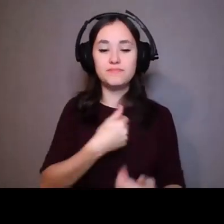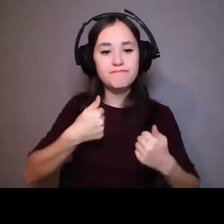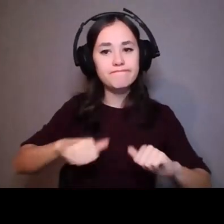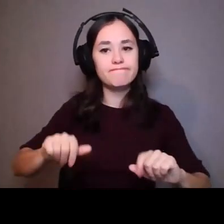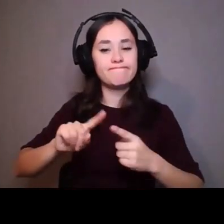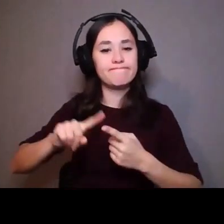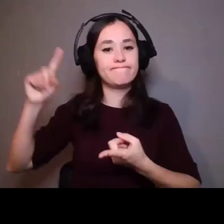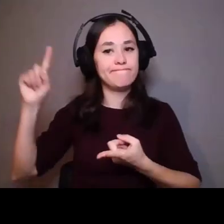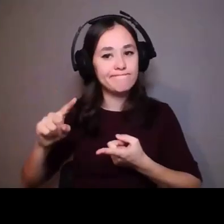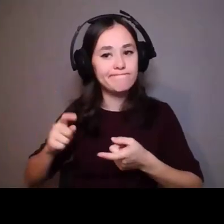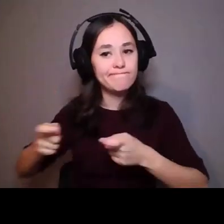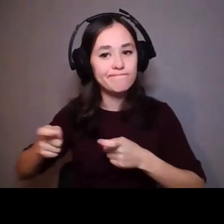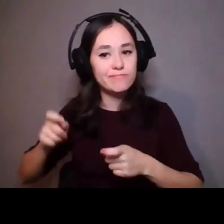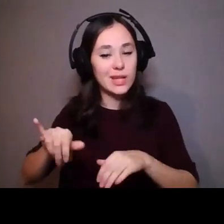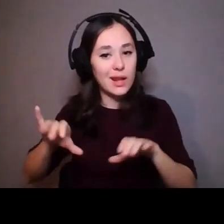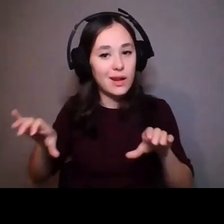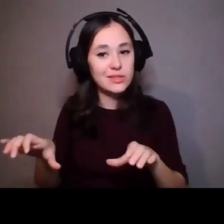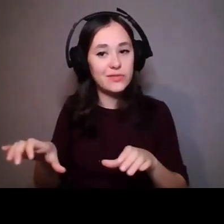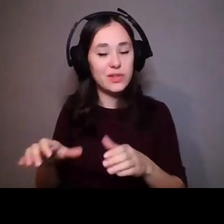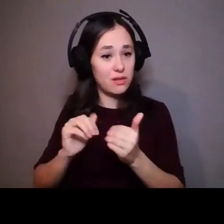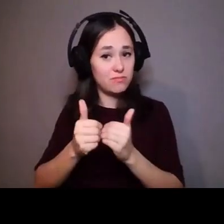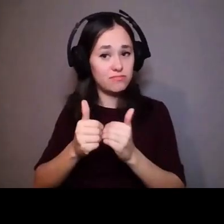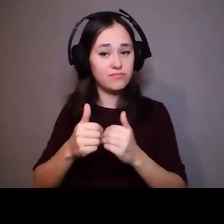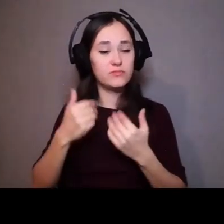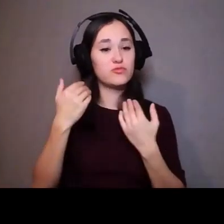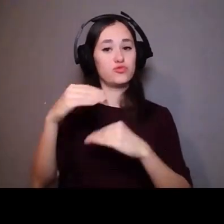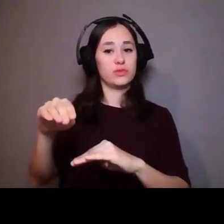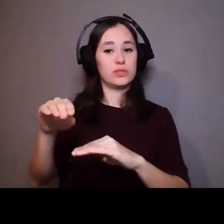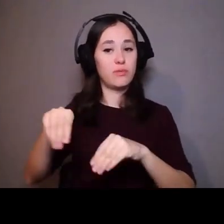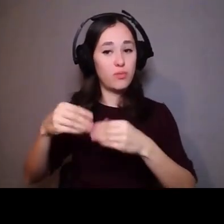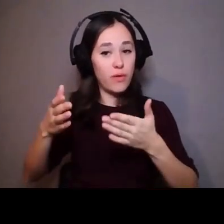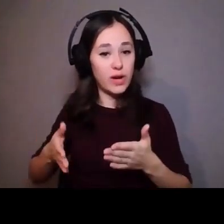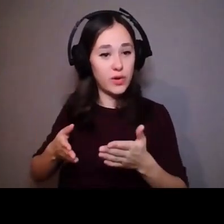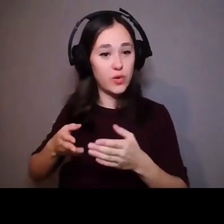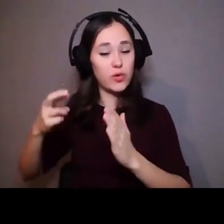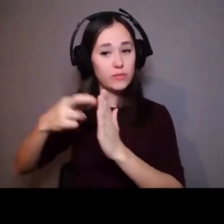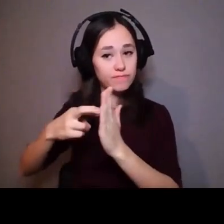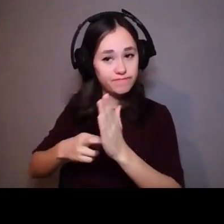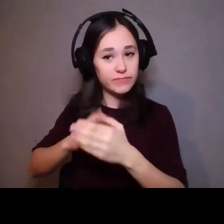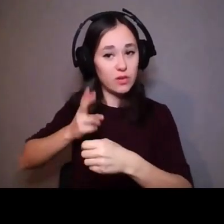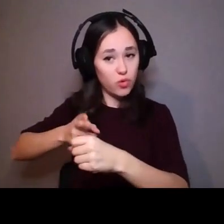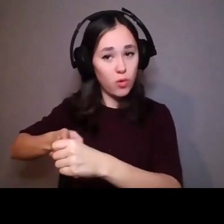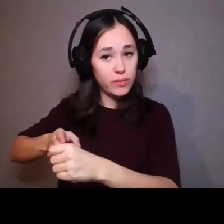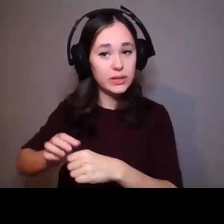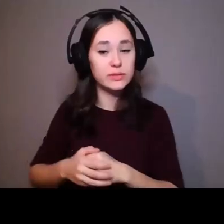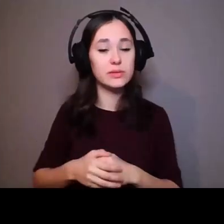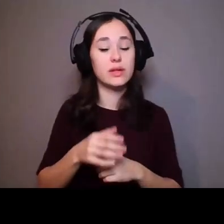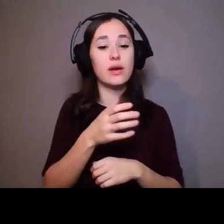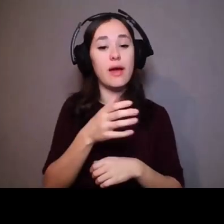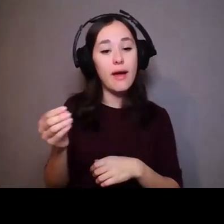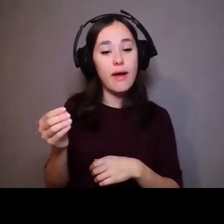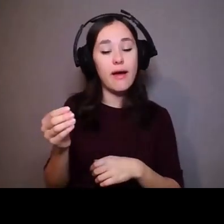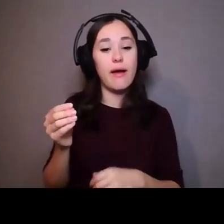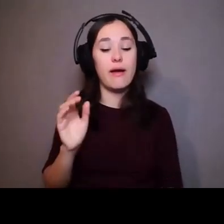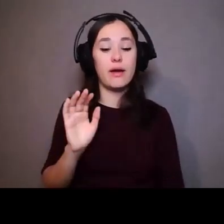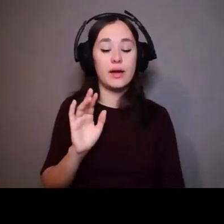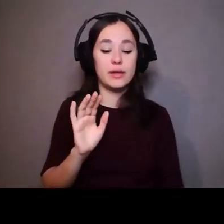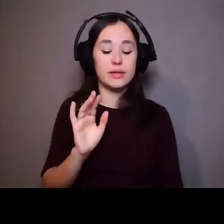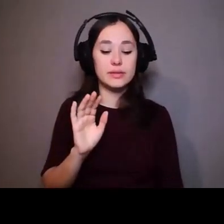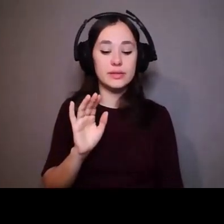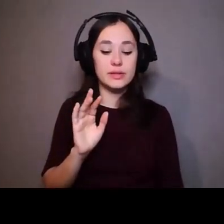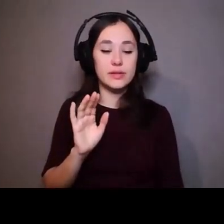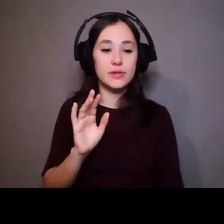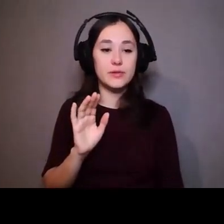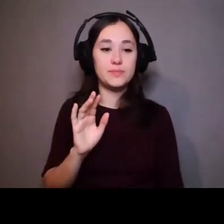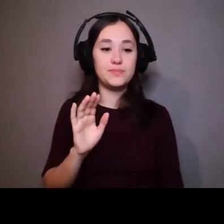through restricting provider enrollment, and also by doing some additional